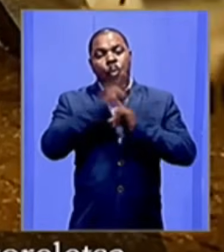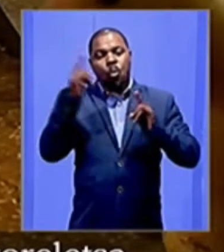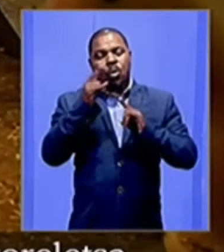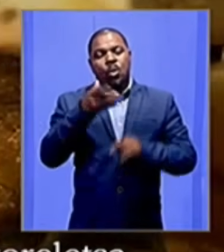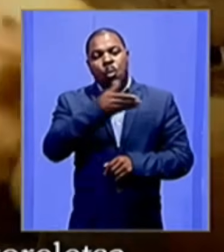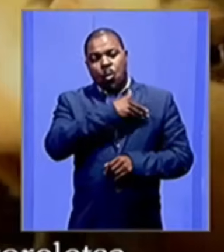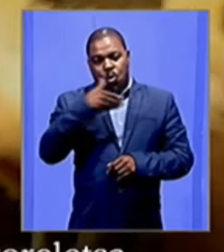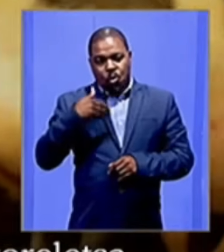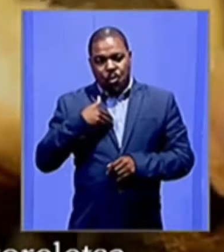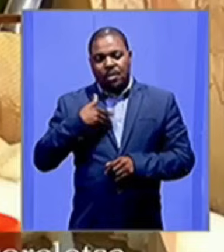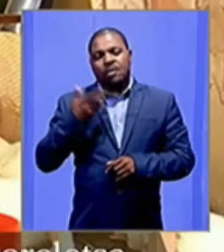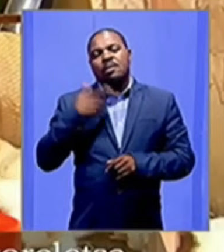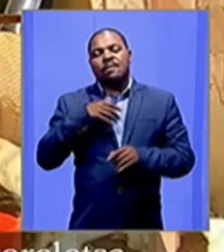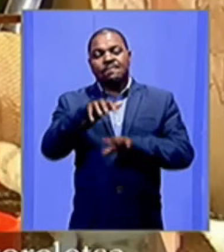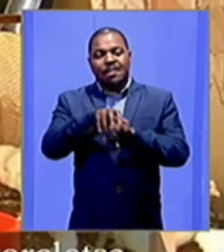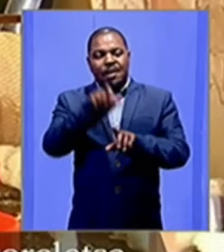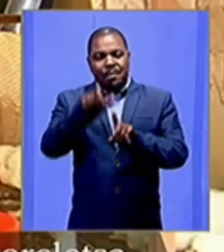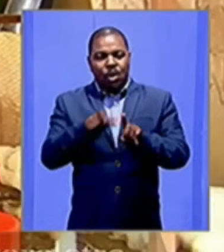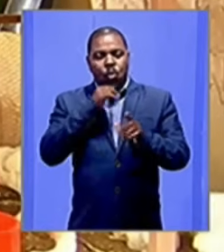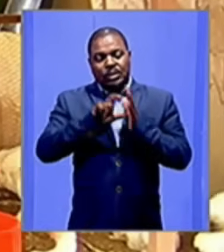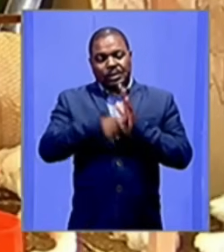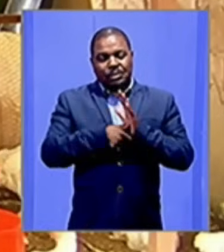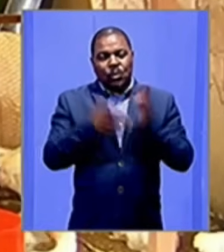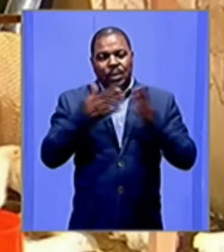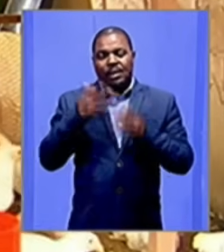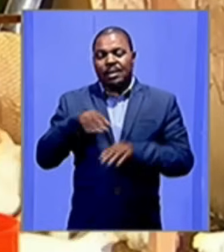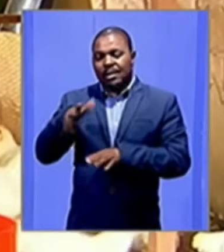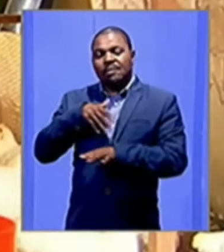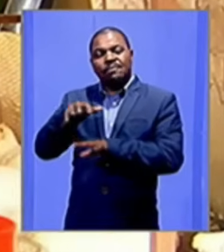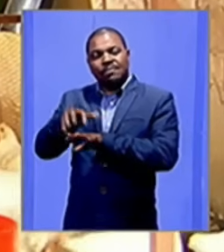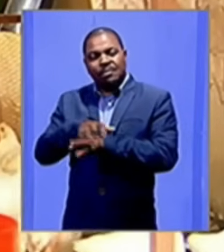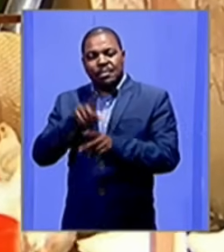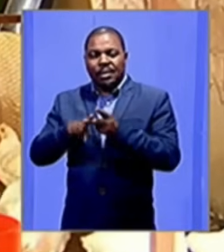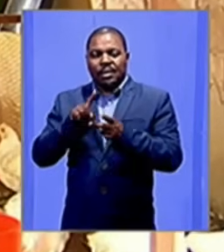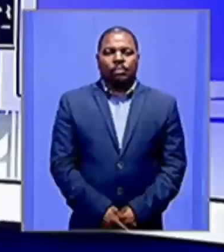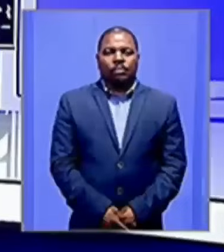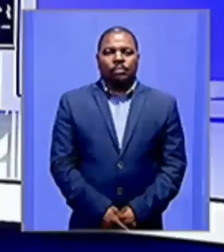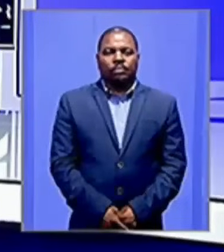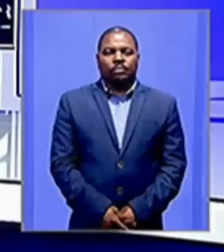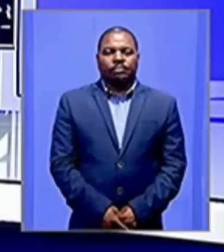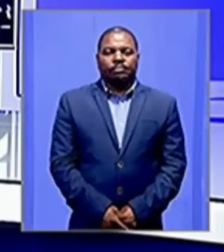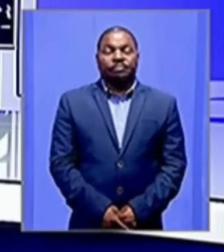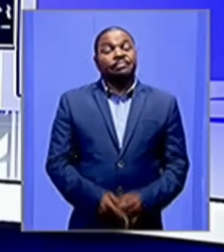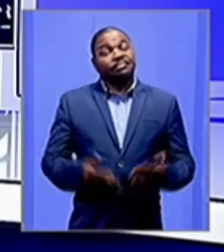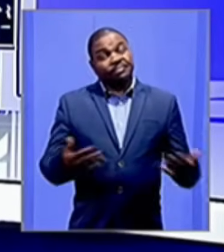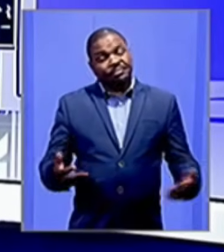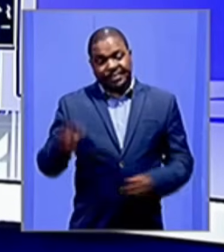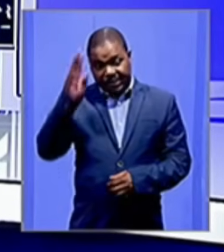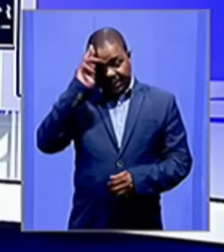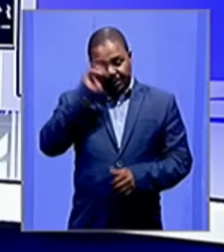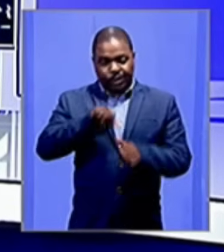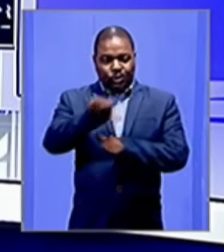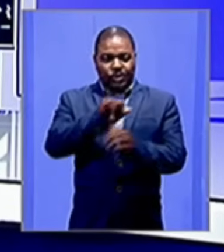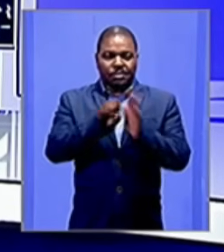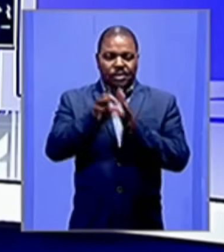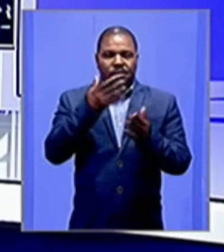yo tshelang ka bogole kwa dikabong tsa Lefapha la Temothuo le Tlhabololo ya Mafatshe. Mogaetso gopola gore dikgang tsa